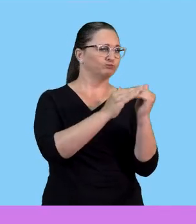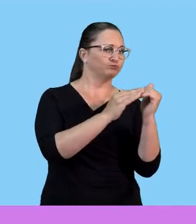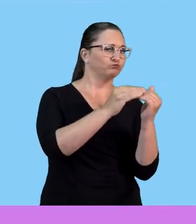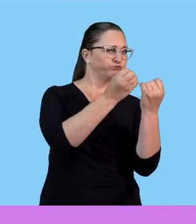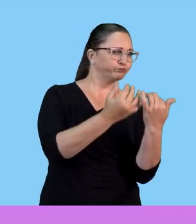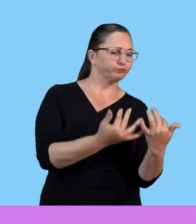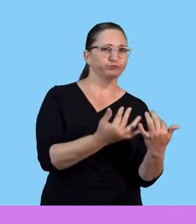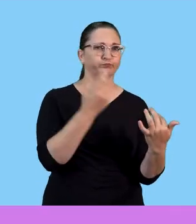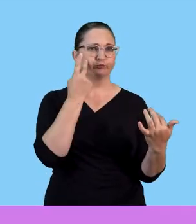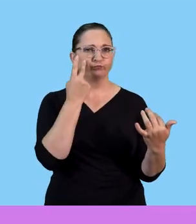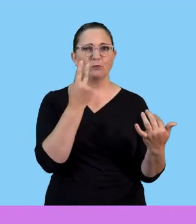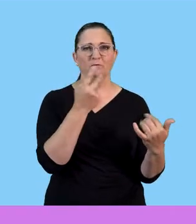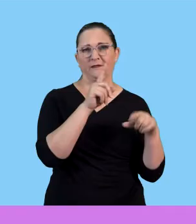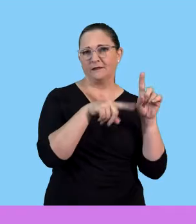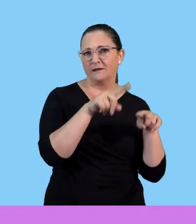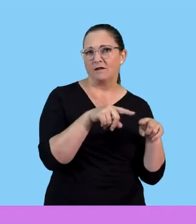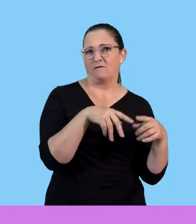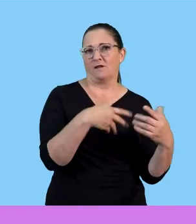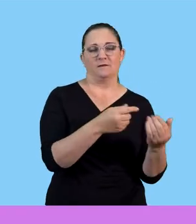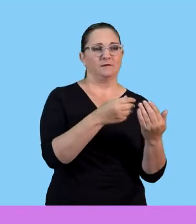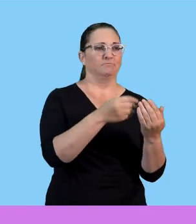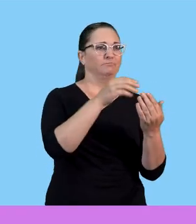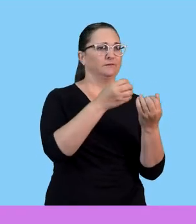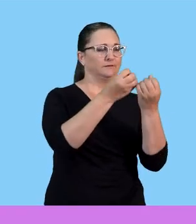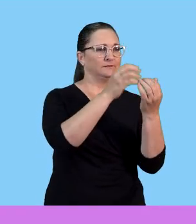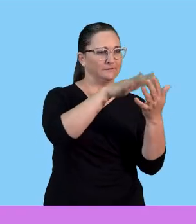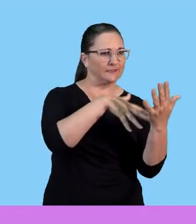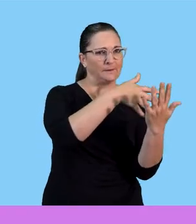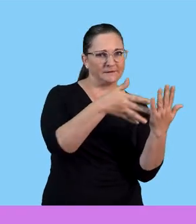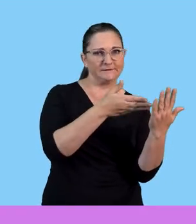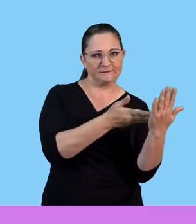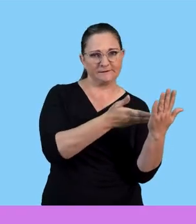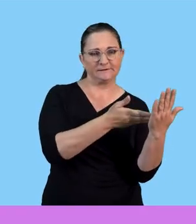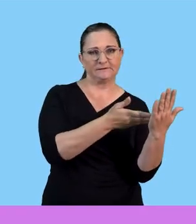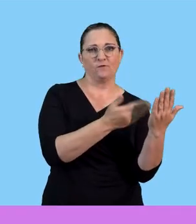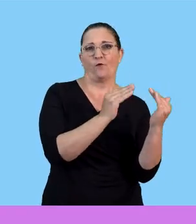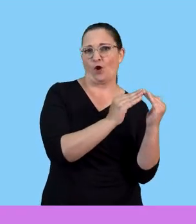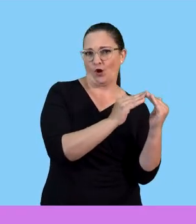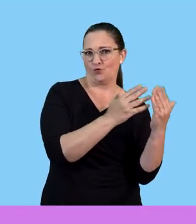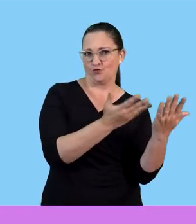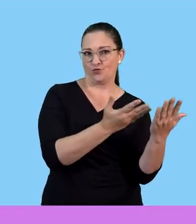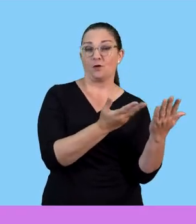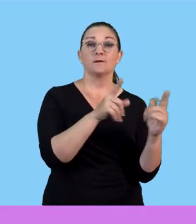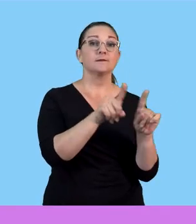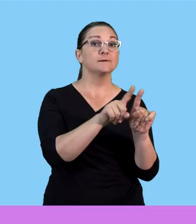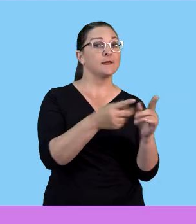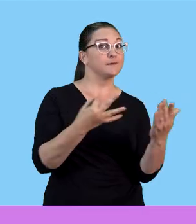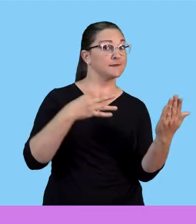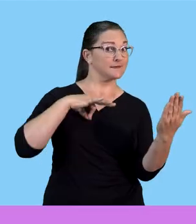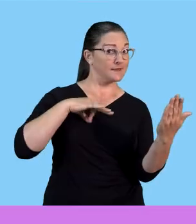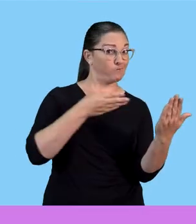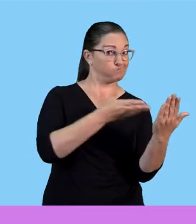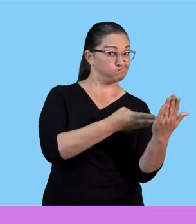household bills, where we're going to look at household statements, account statements, and then also